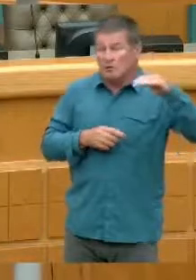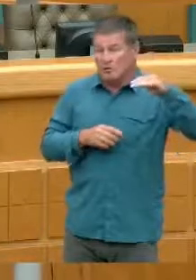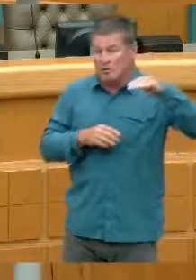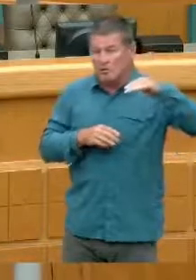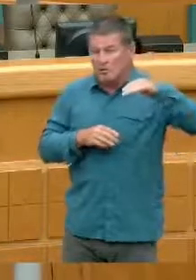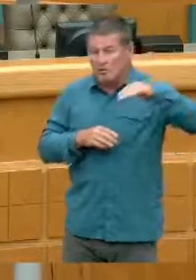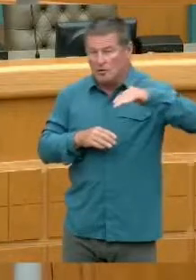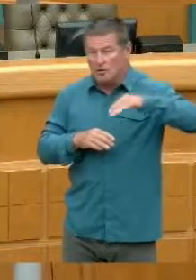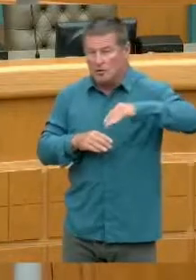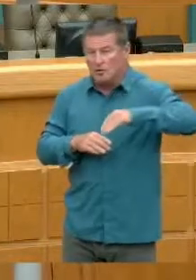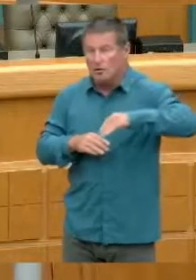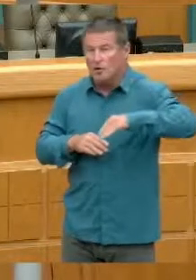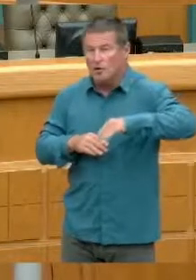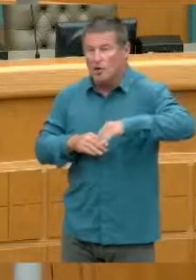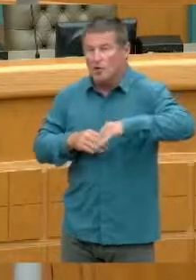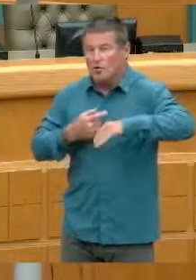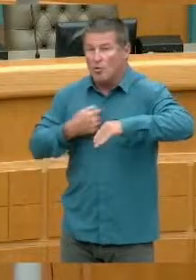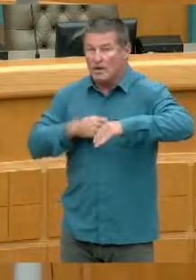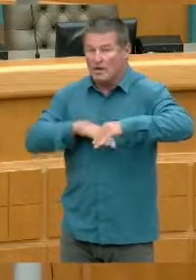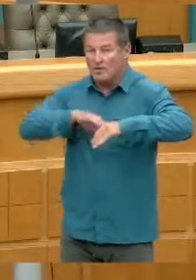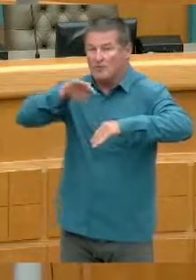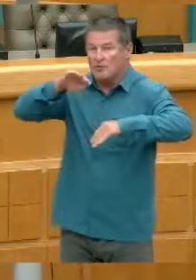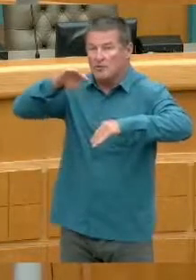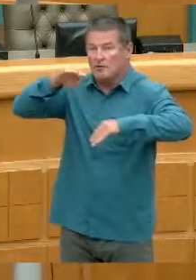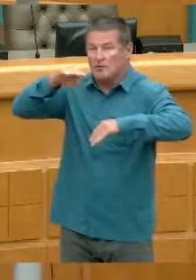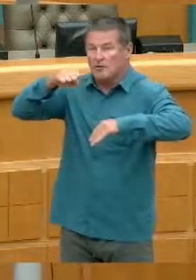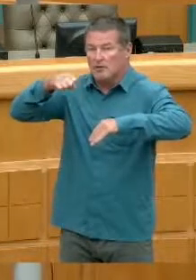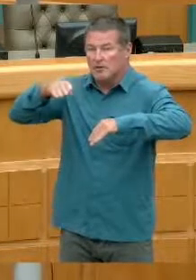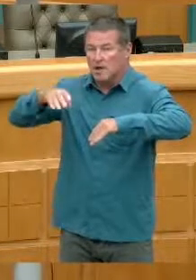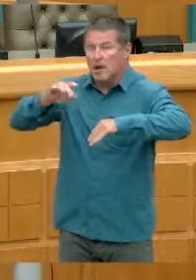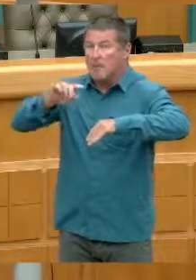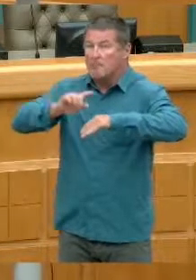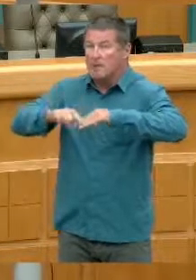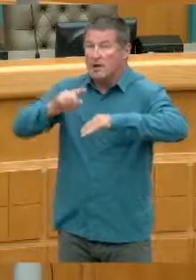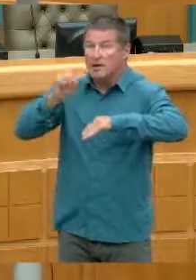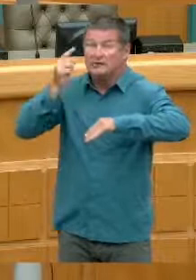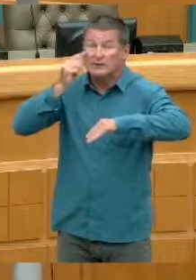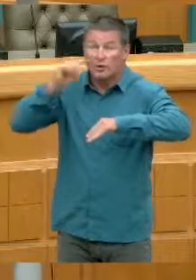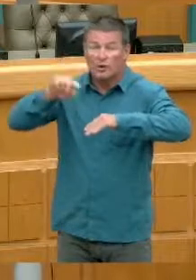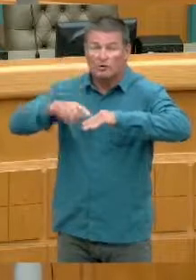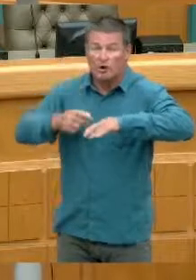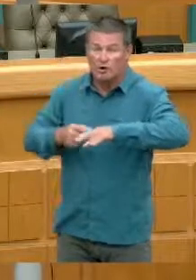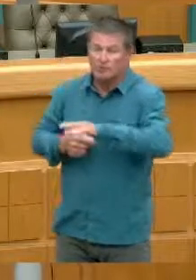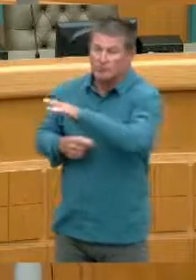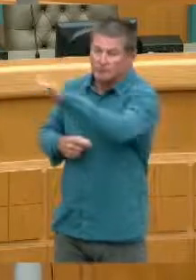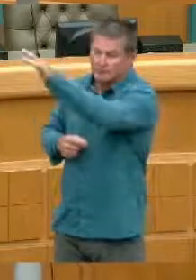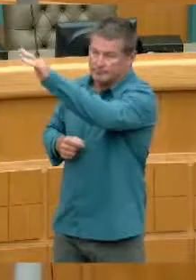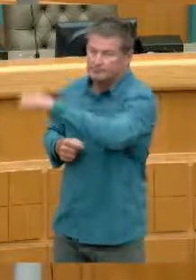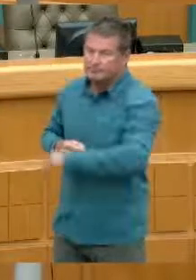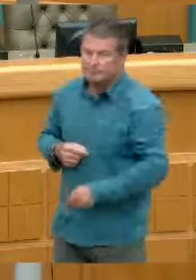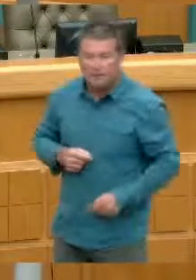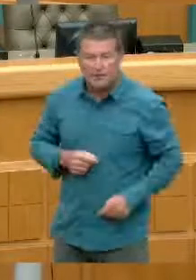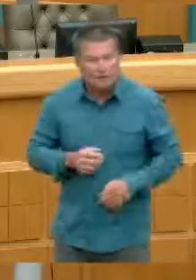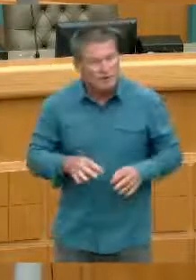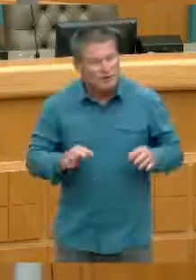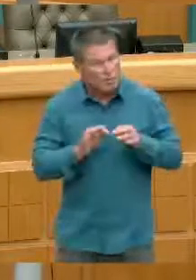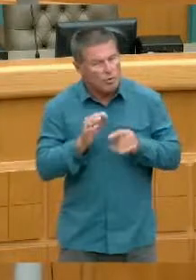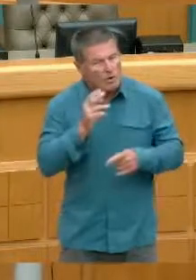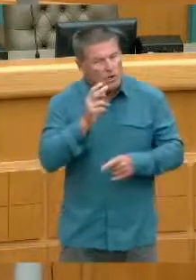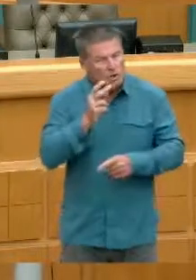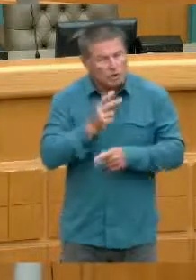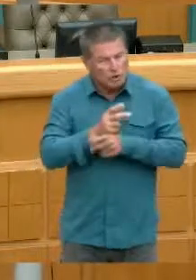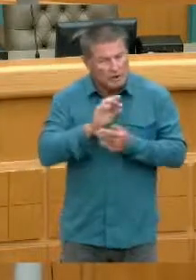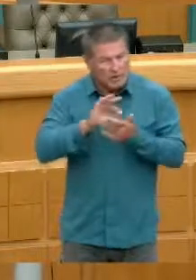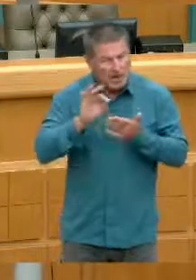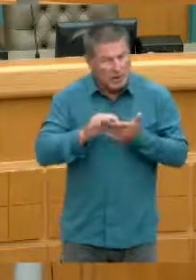this relationship, the new cases per day, is different in San Antonio than it is here. And I think that's why it's important to keep track of these